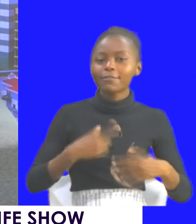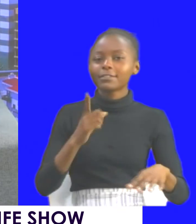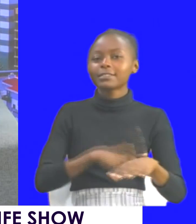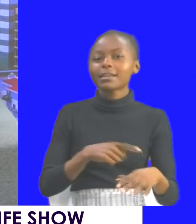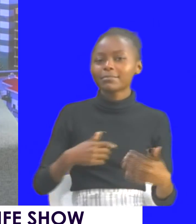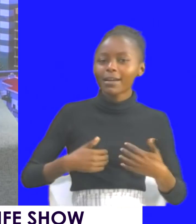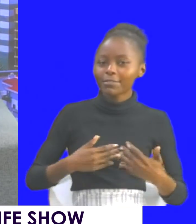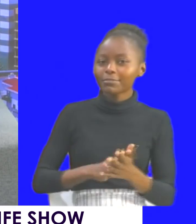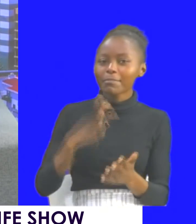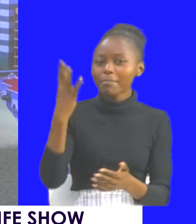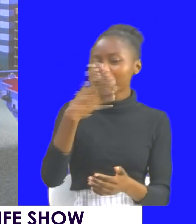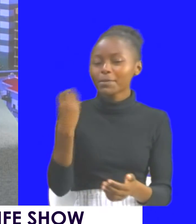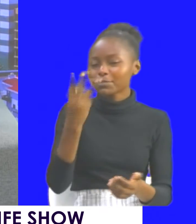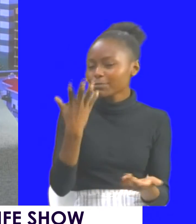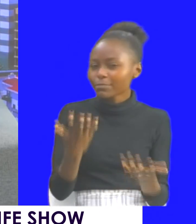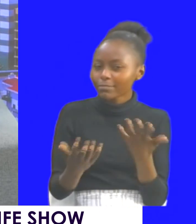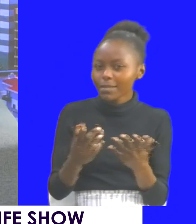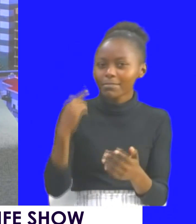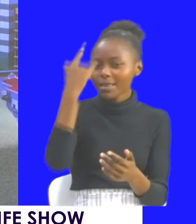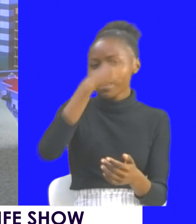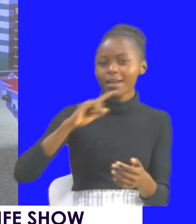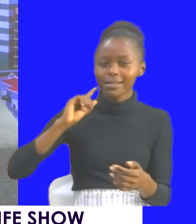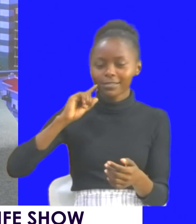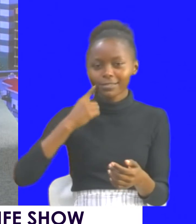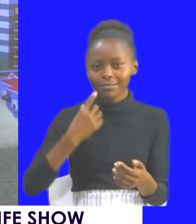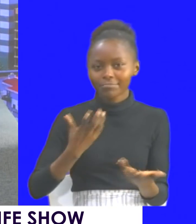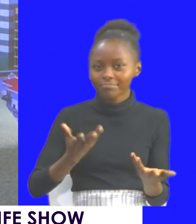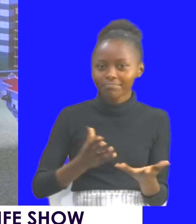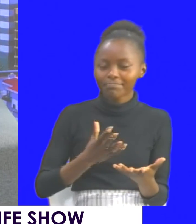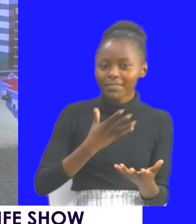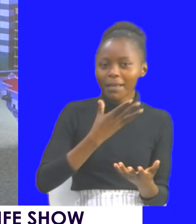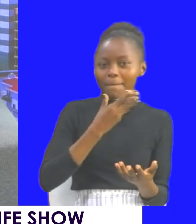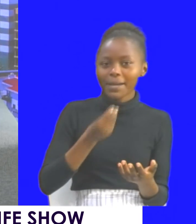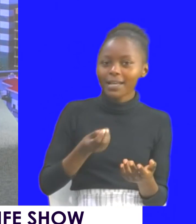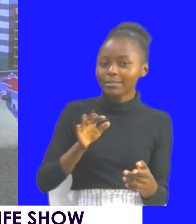girlfriend or your handsome boyfriend will